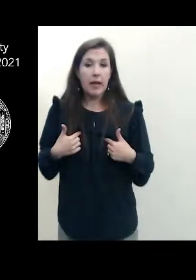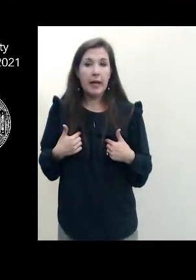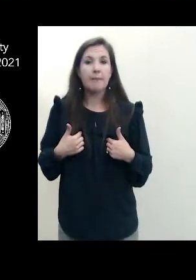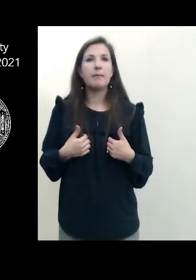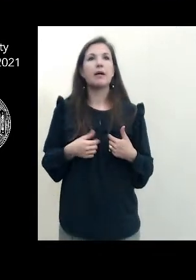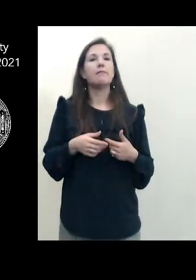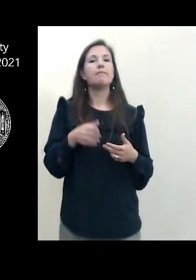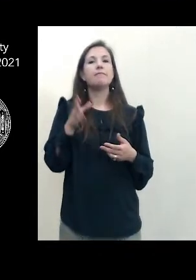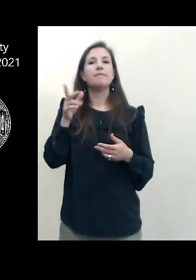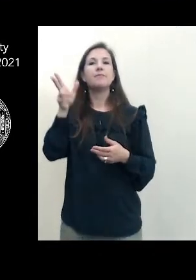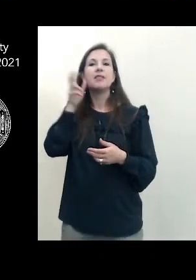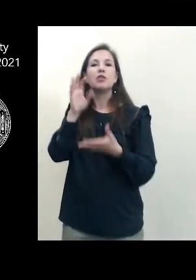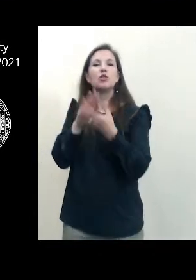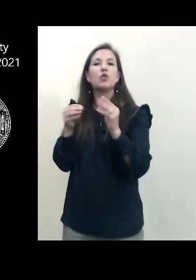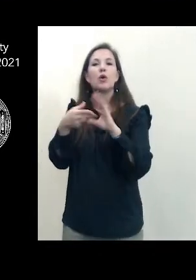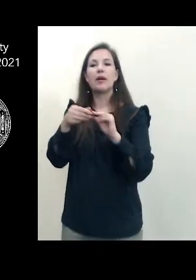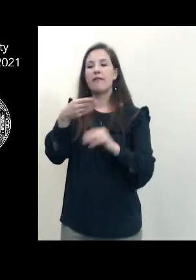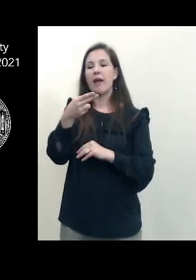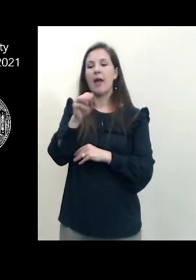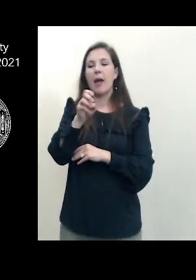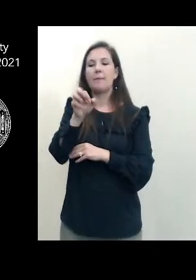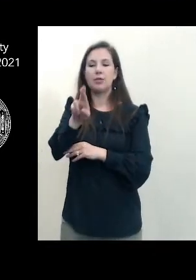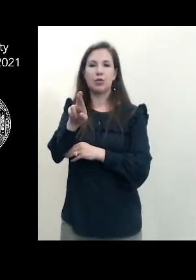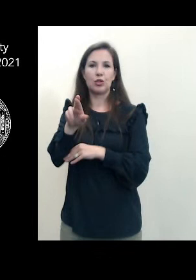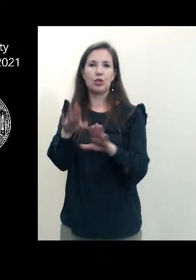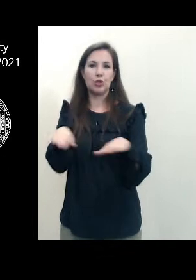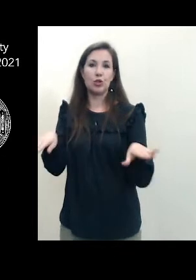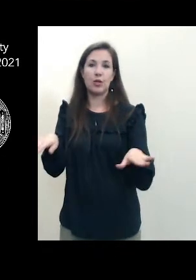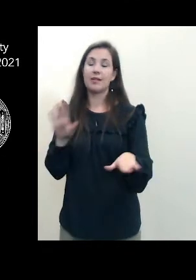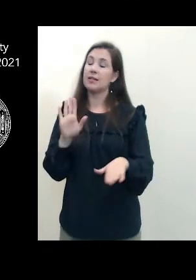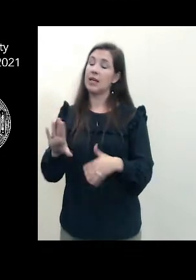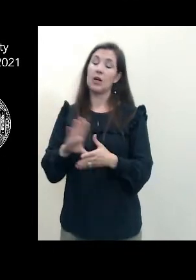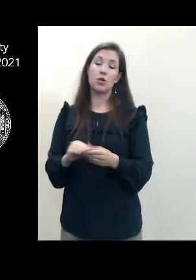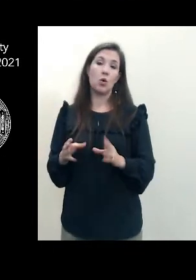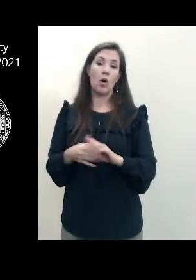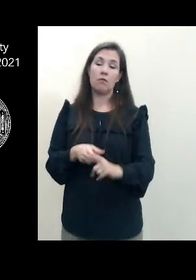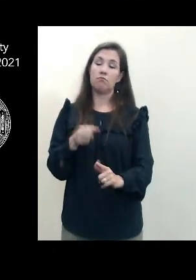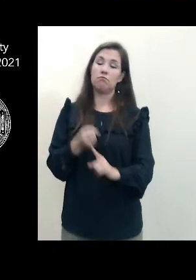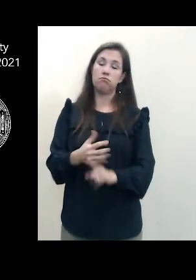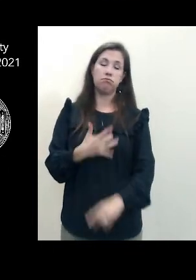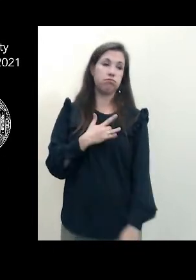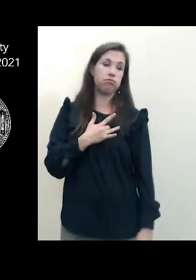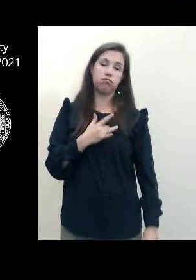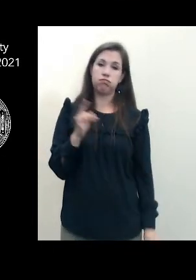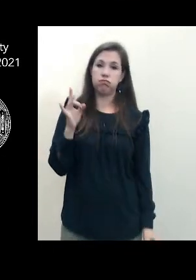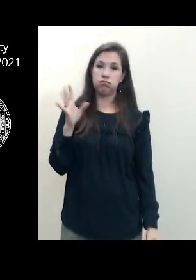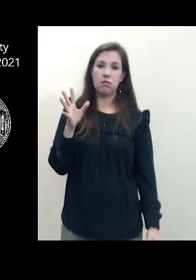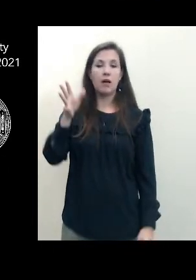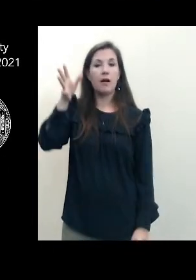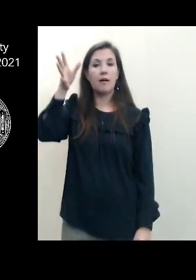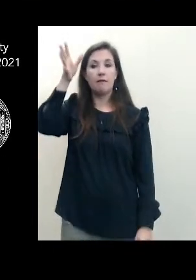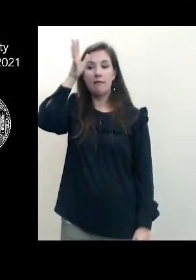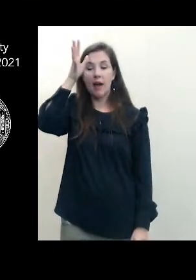listen to the story of the Hamister children, because their story is a real one. I think their father was